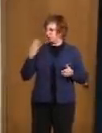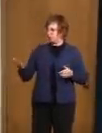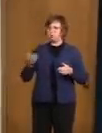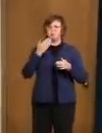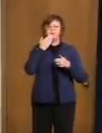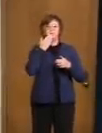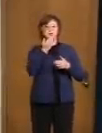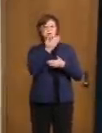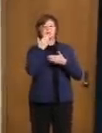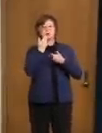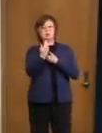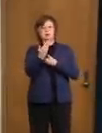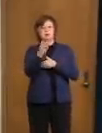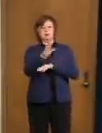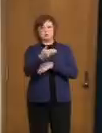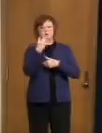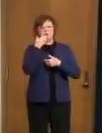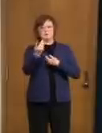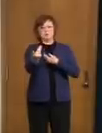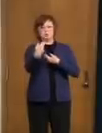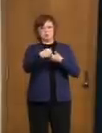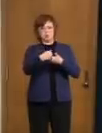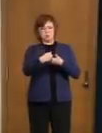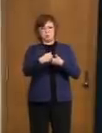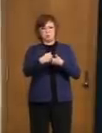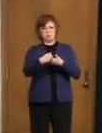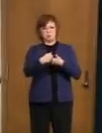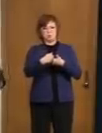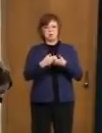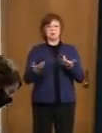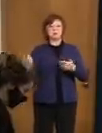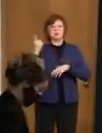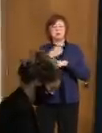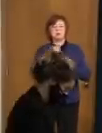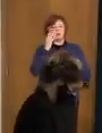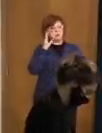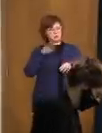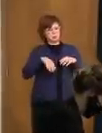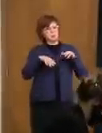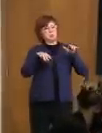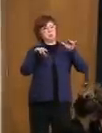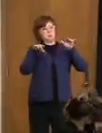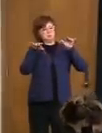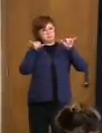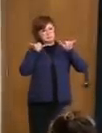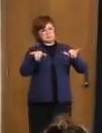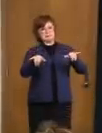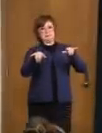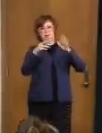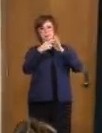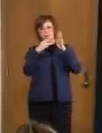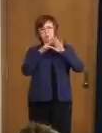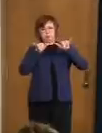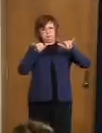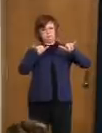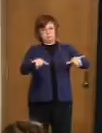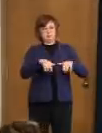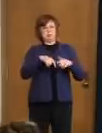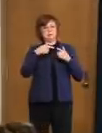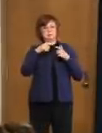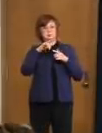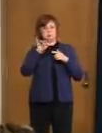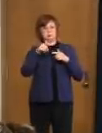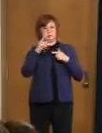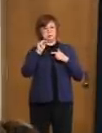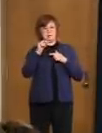afternoon, everyone. I appreciate you joining us here today. As you know, the current set of public health orders is in place until this Friday, January the